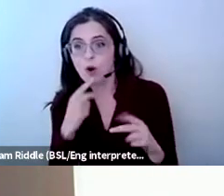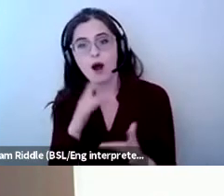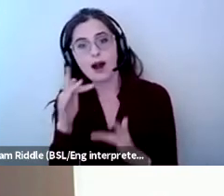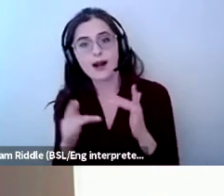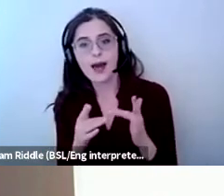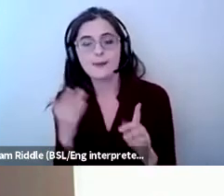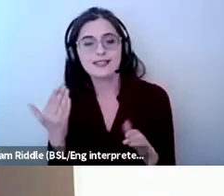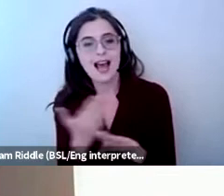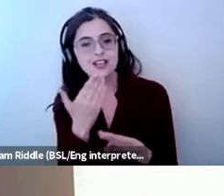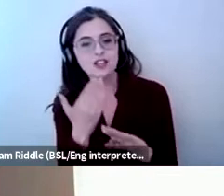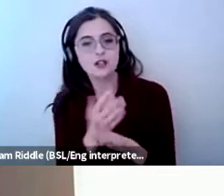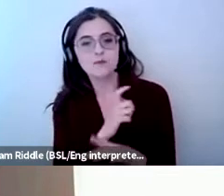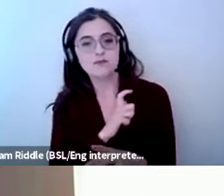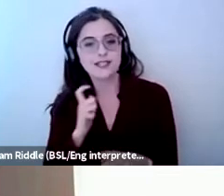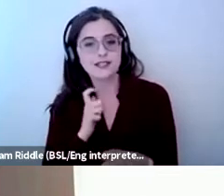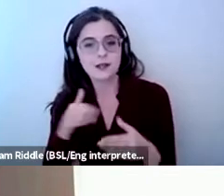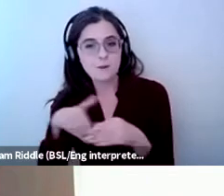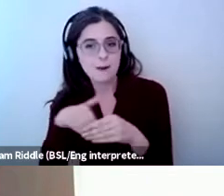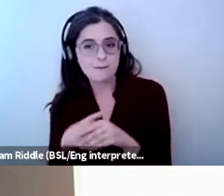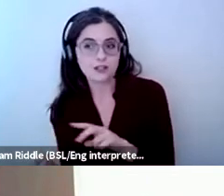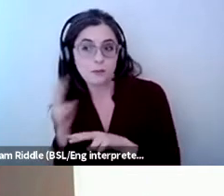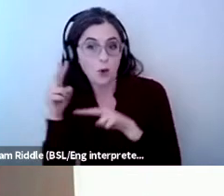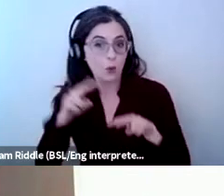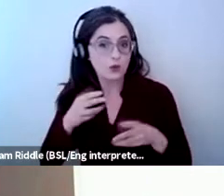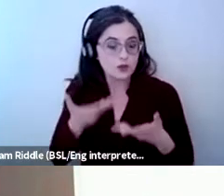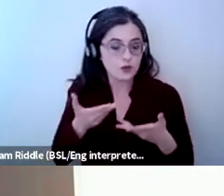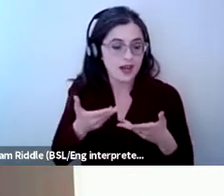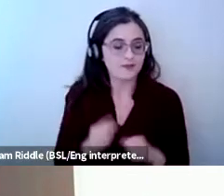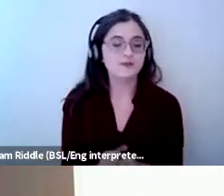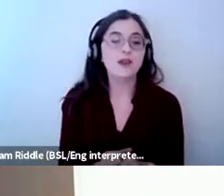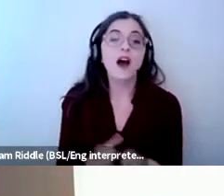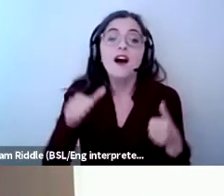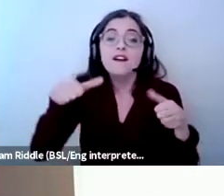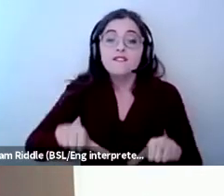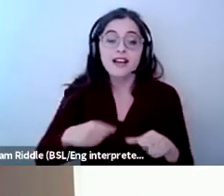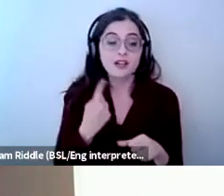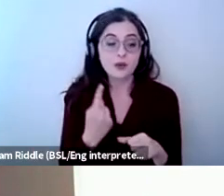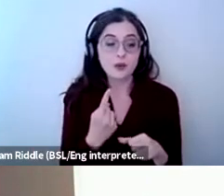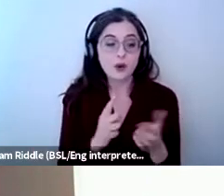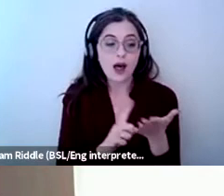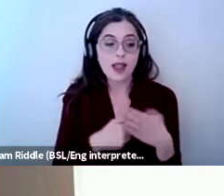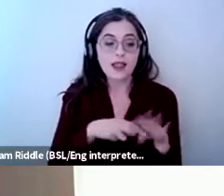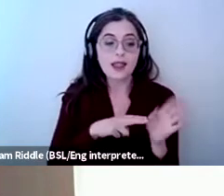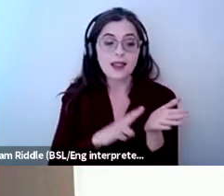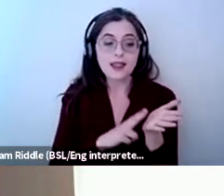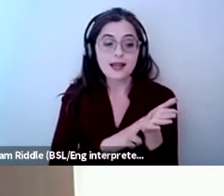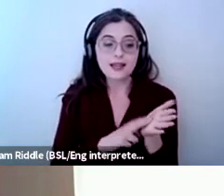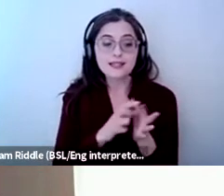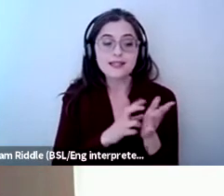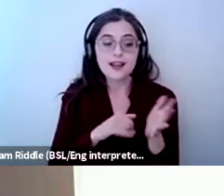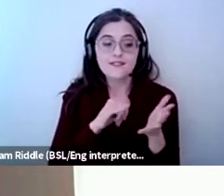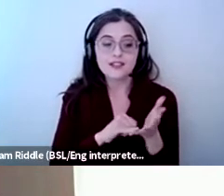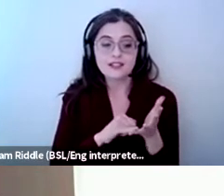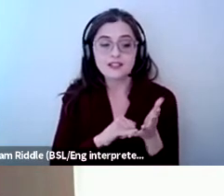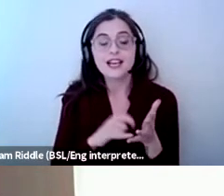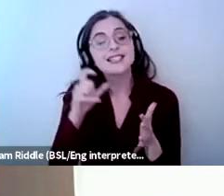afternoon. Finally, we'll hear from Lynn Davis, CEO of Open Food Network UK, an open source